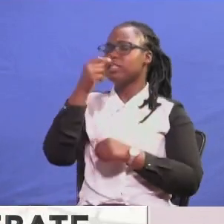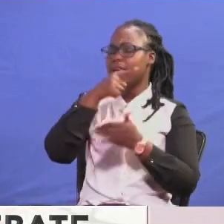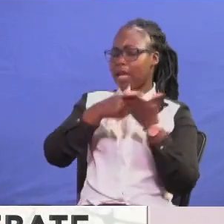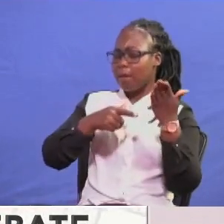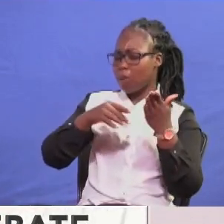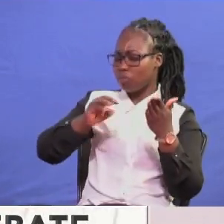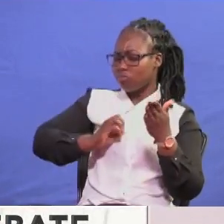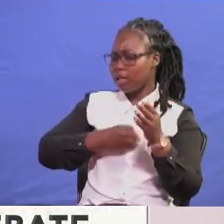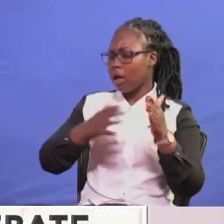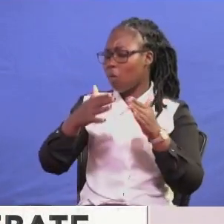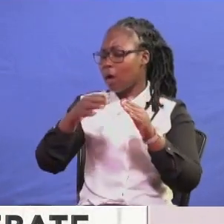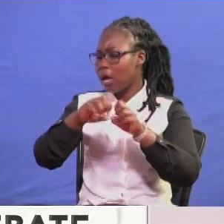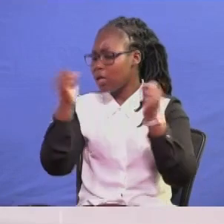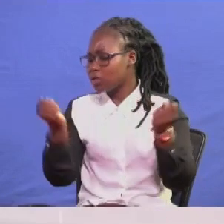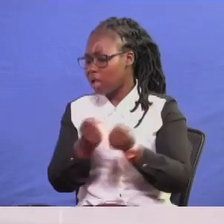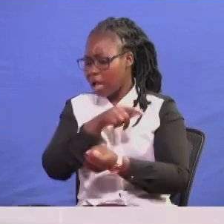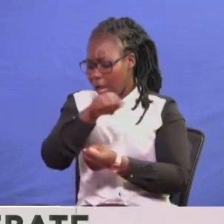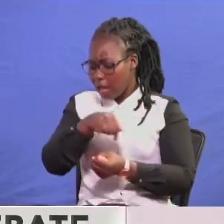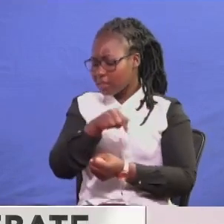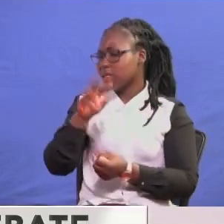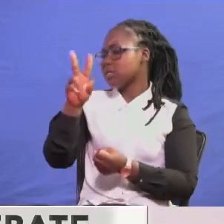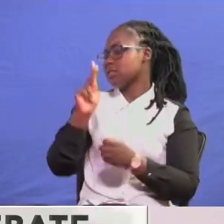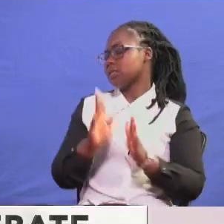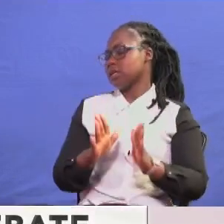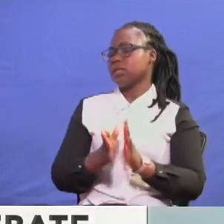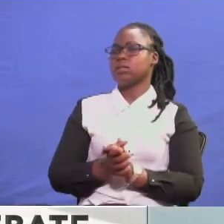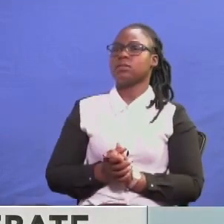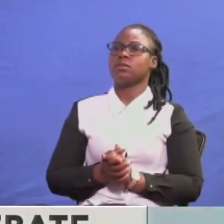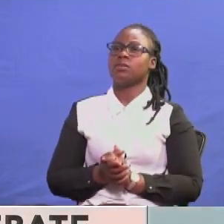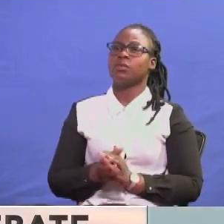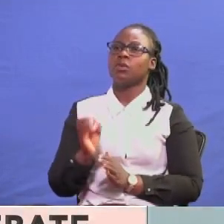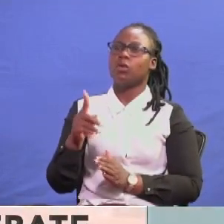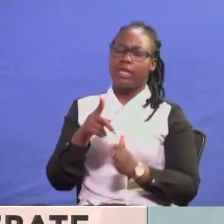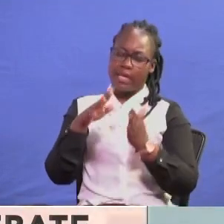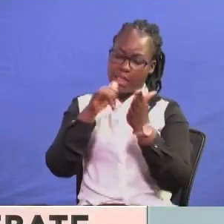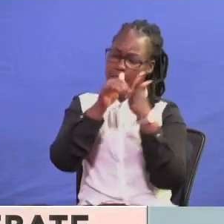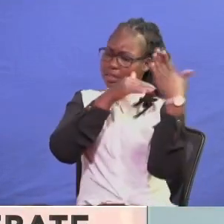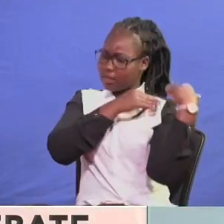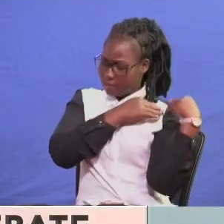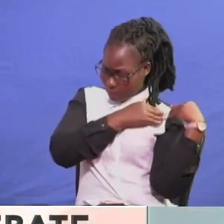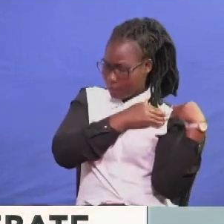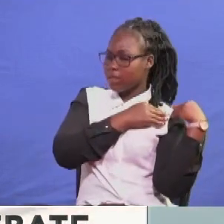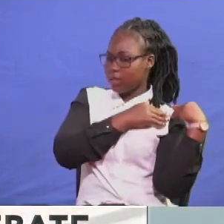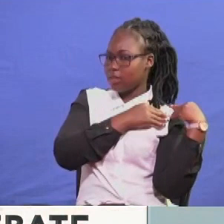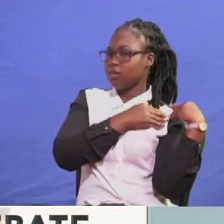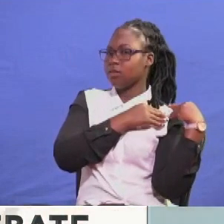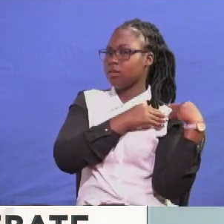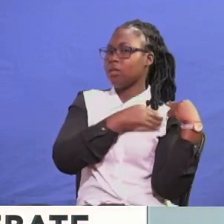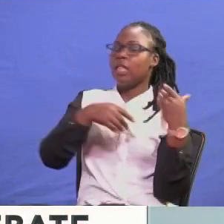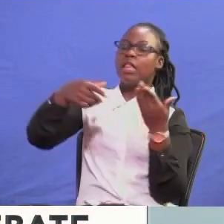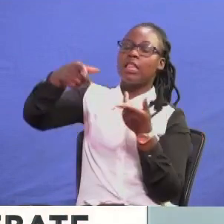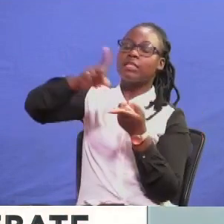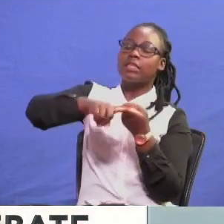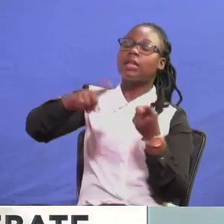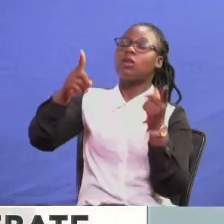society, we as Kenyans? To Kenyans, it's a burden that is added to the problems that we already have as